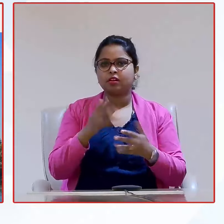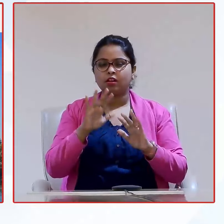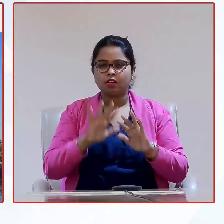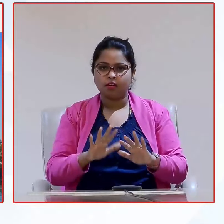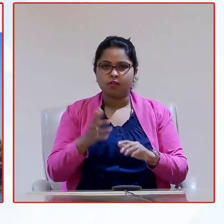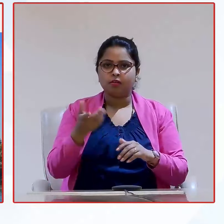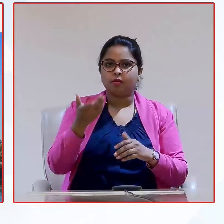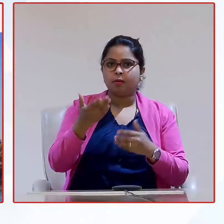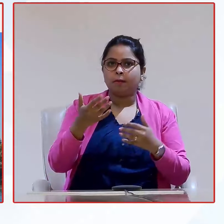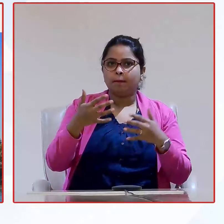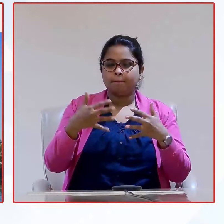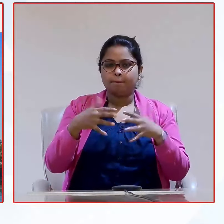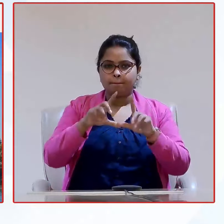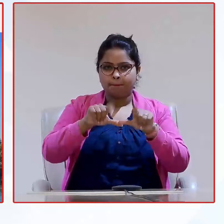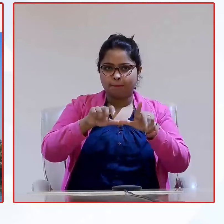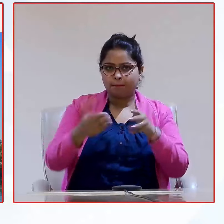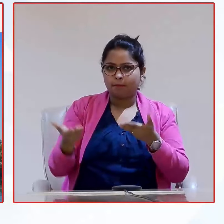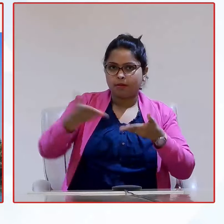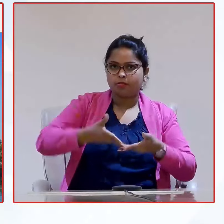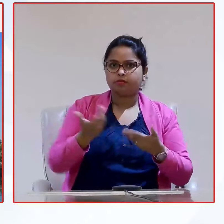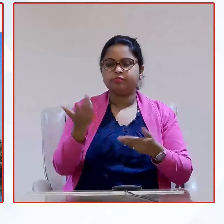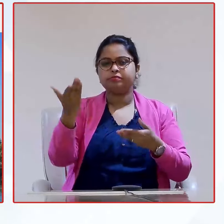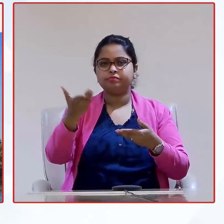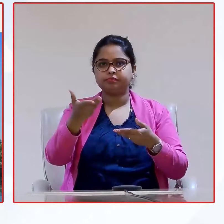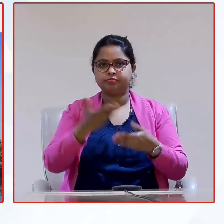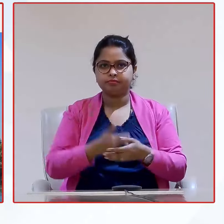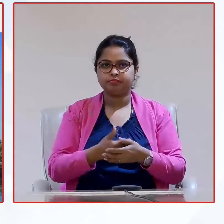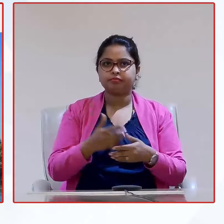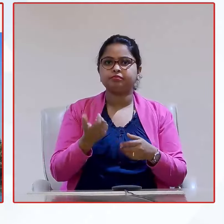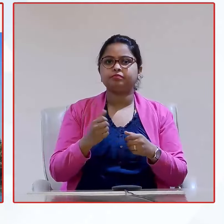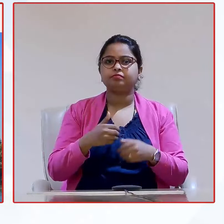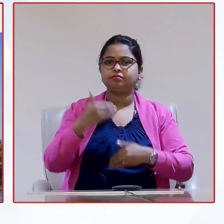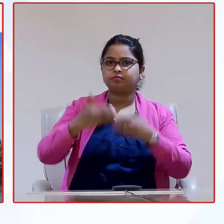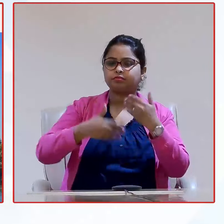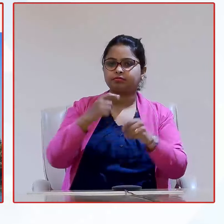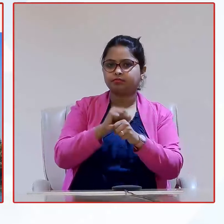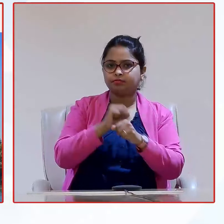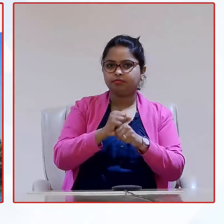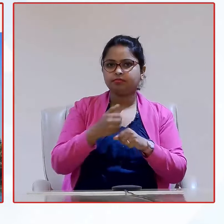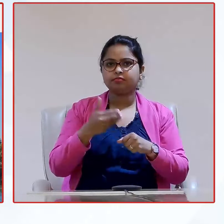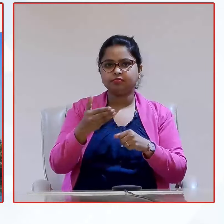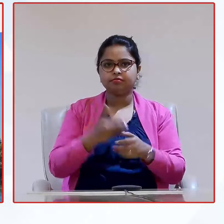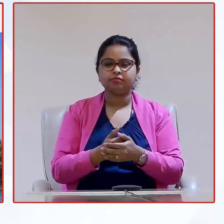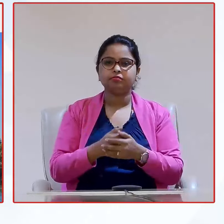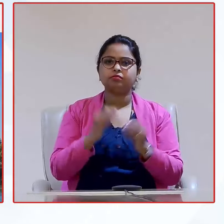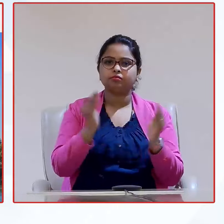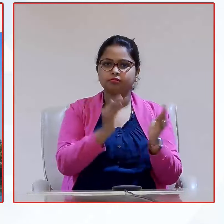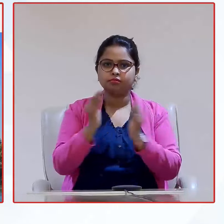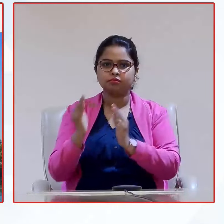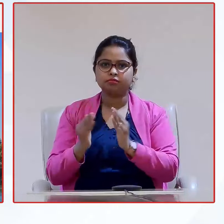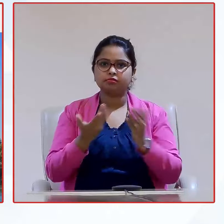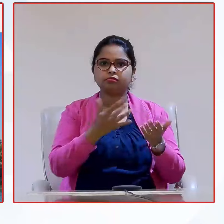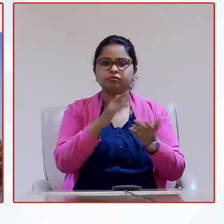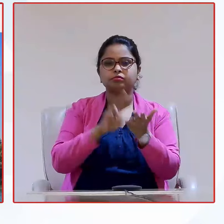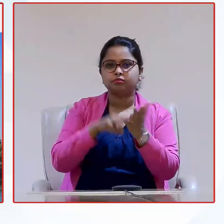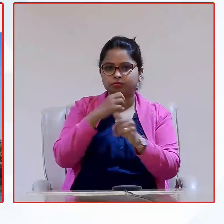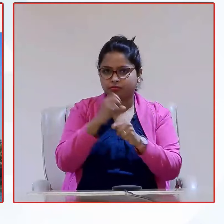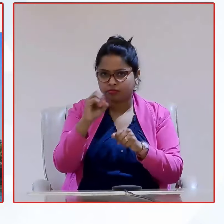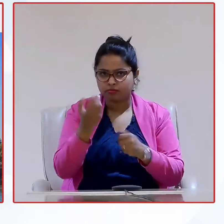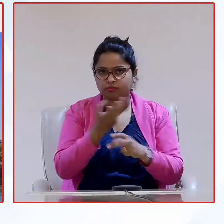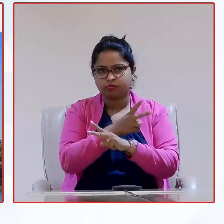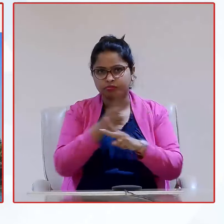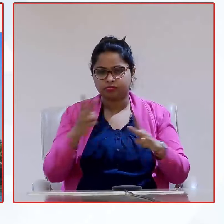our webinar and address all of you. She does it with very large corporates, with smaller institutions, with NGOs. So